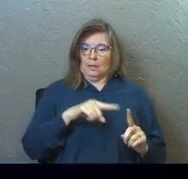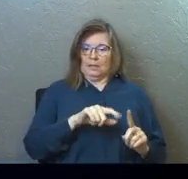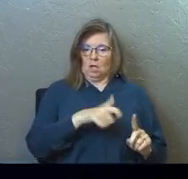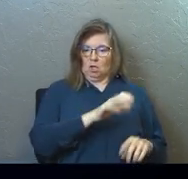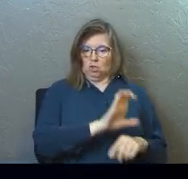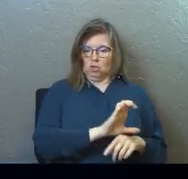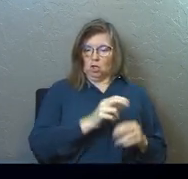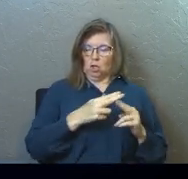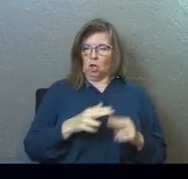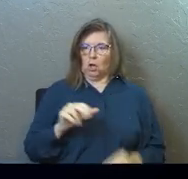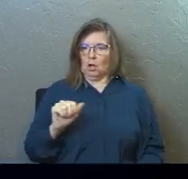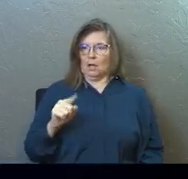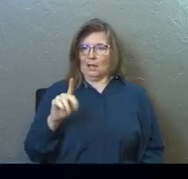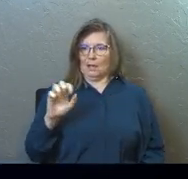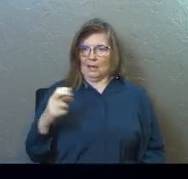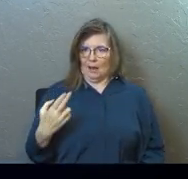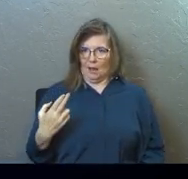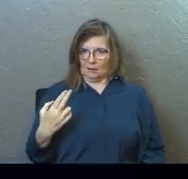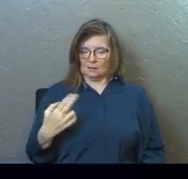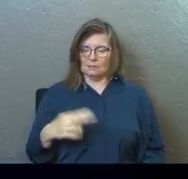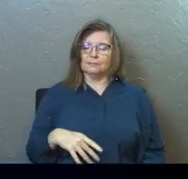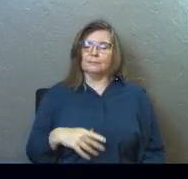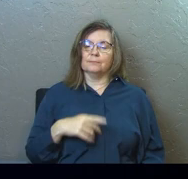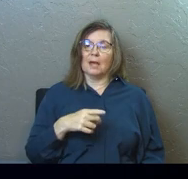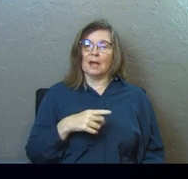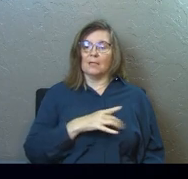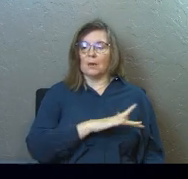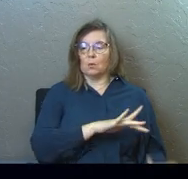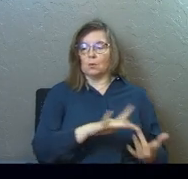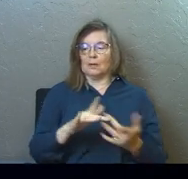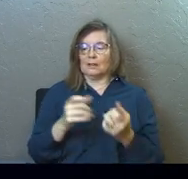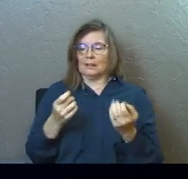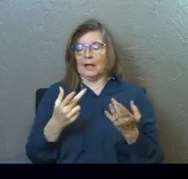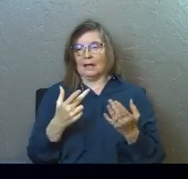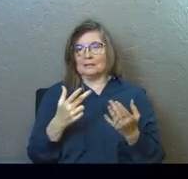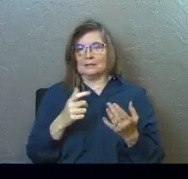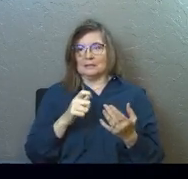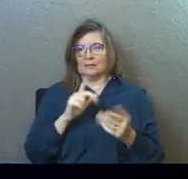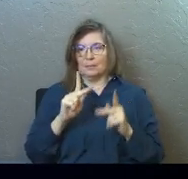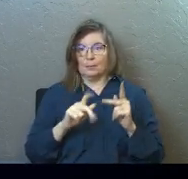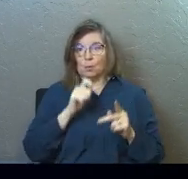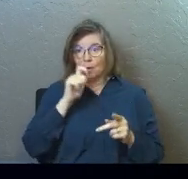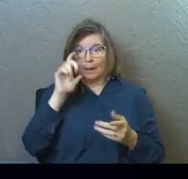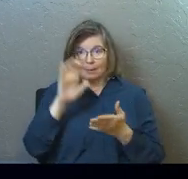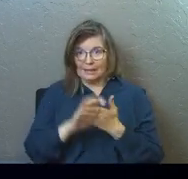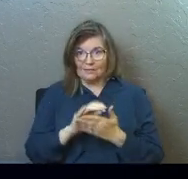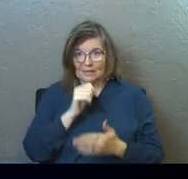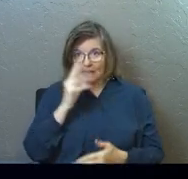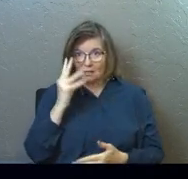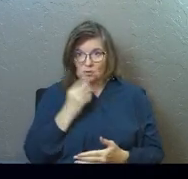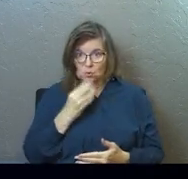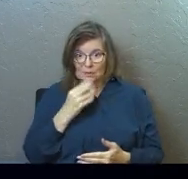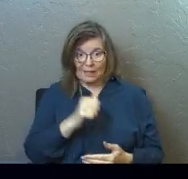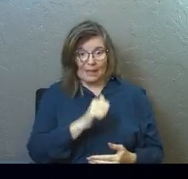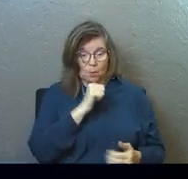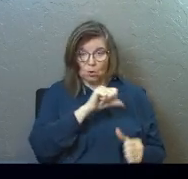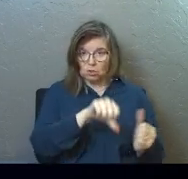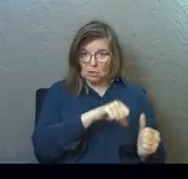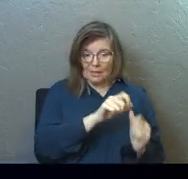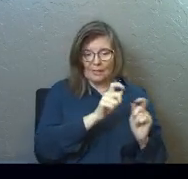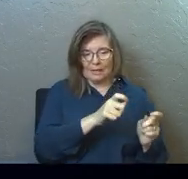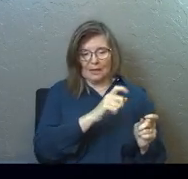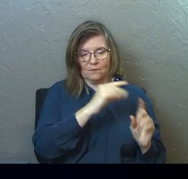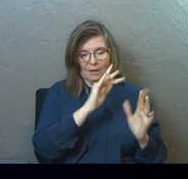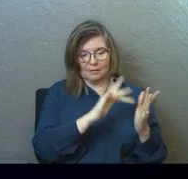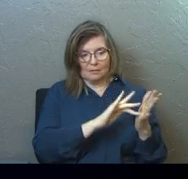in this other church called Antioch. It's in the city of Antioch. And they were reaching out to lots of Gentiles who weren't Jews, and they hadn't been circumcised. And they're giving them the gospel of